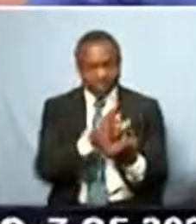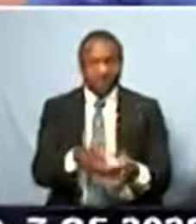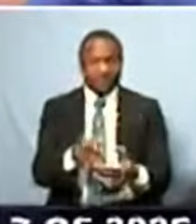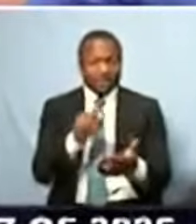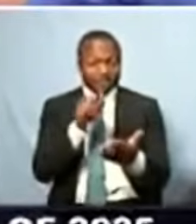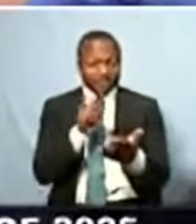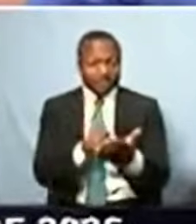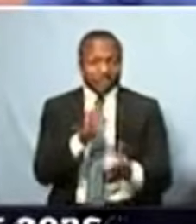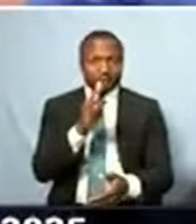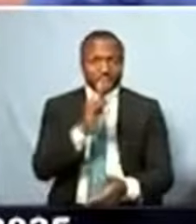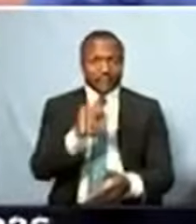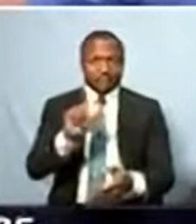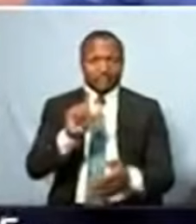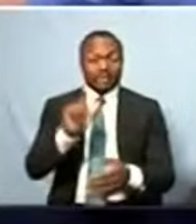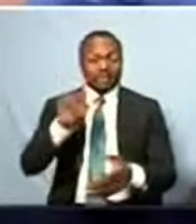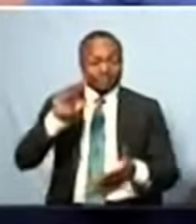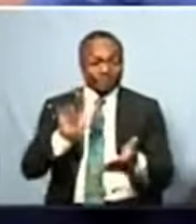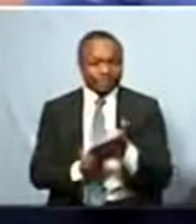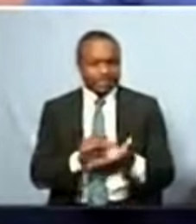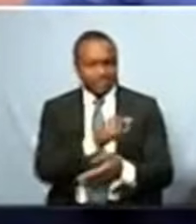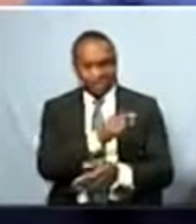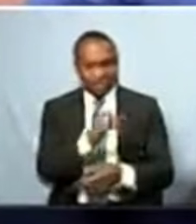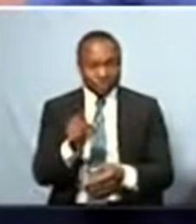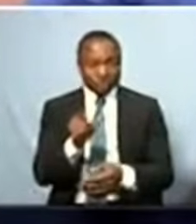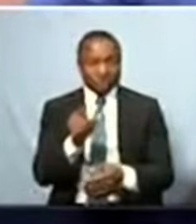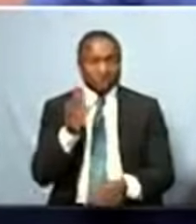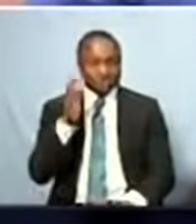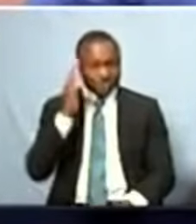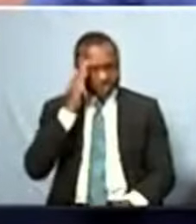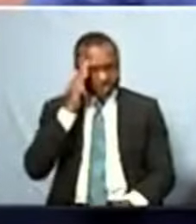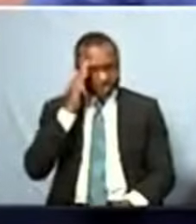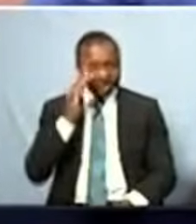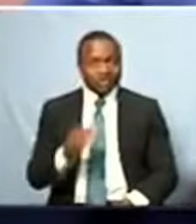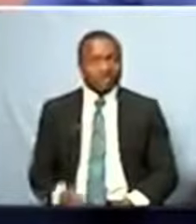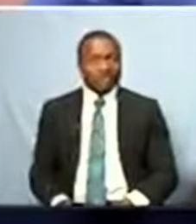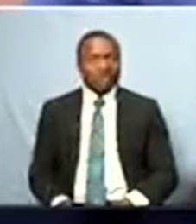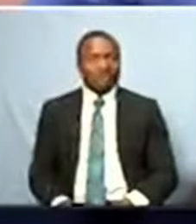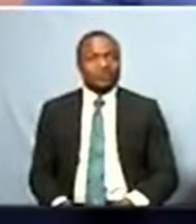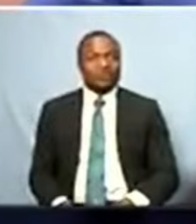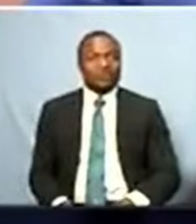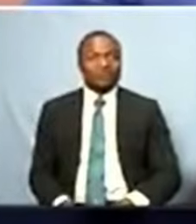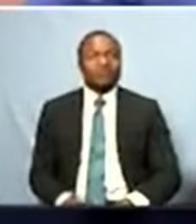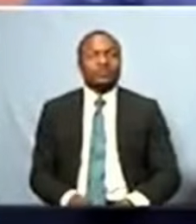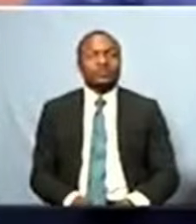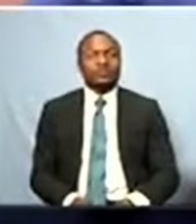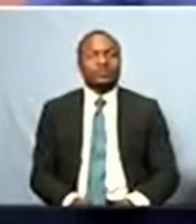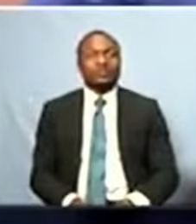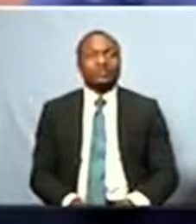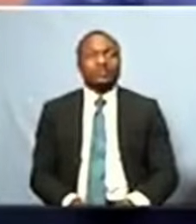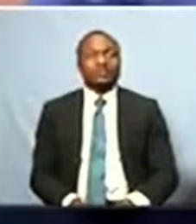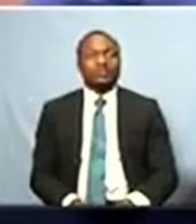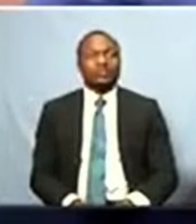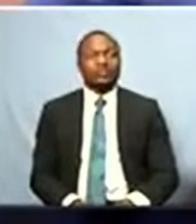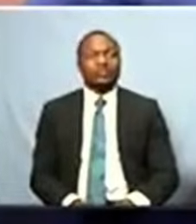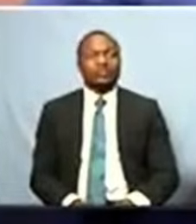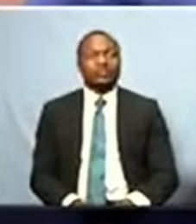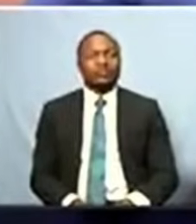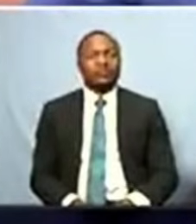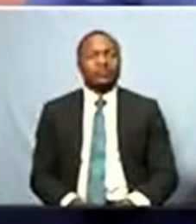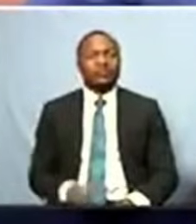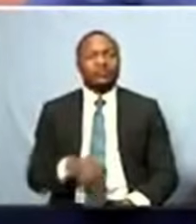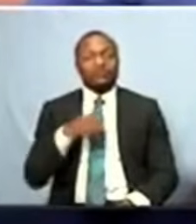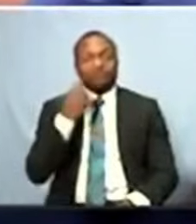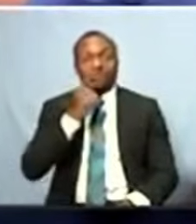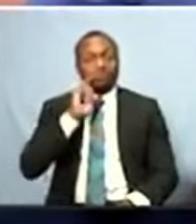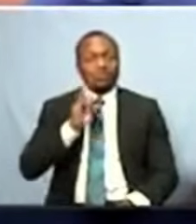bill going through that it also will be known who actually do the giving out. Is it the Commission